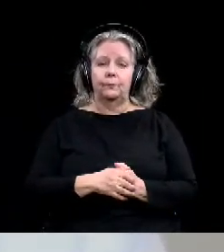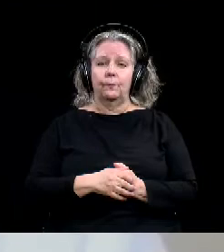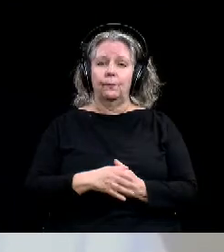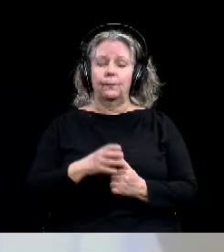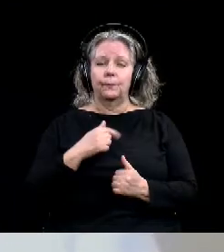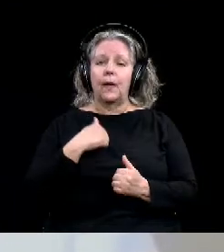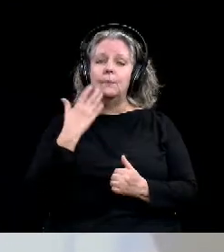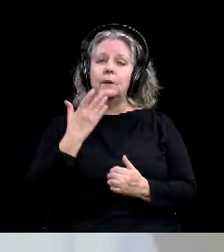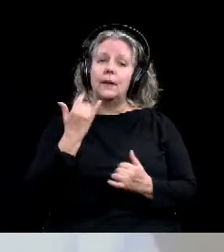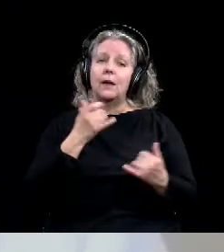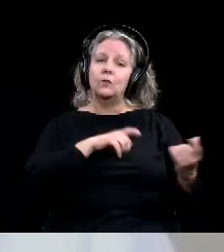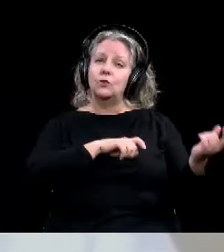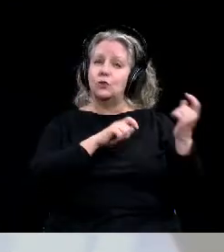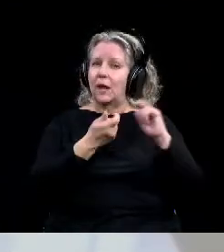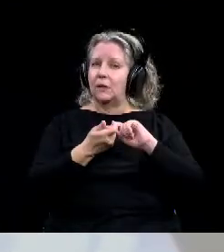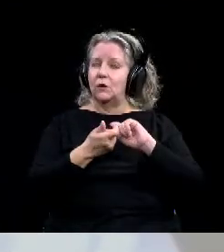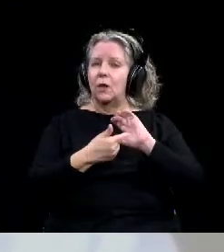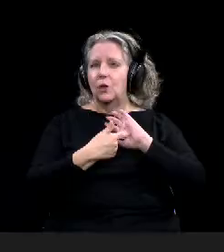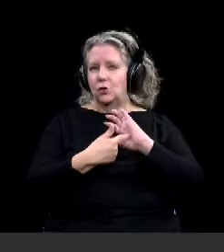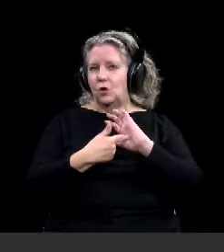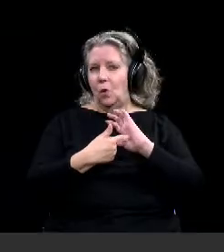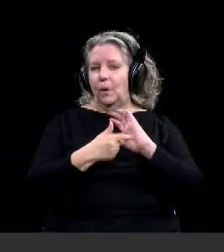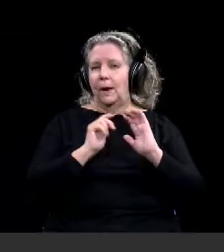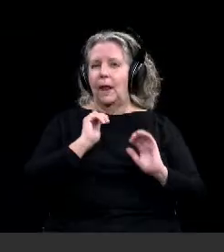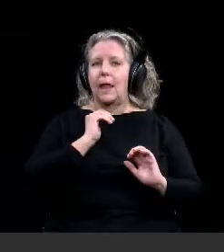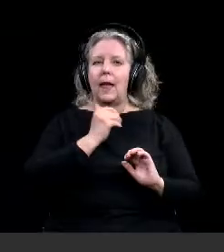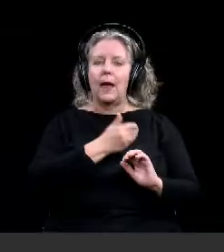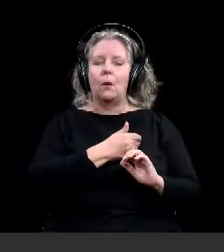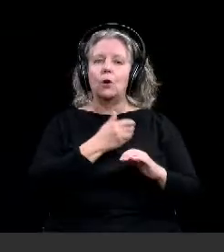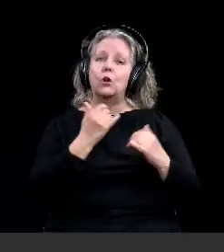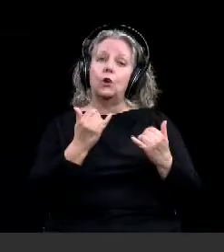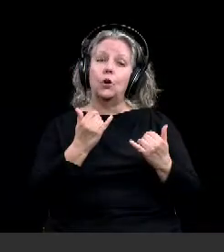current incidence slides.